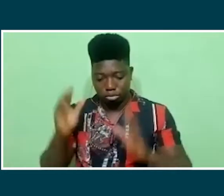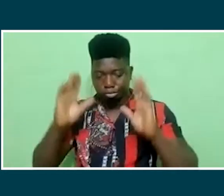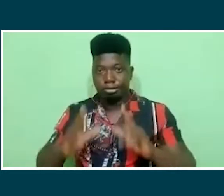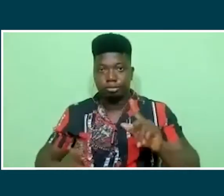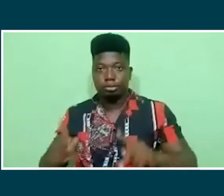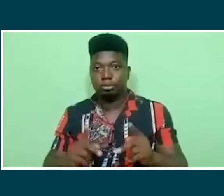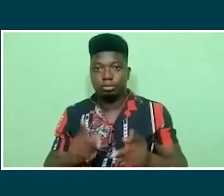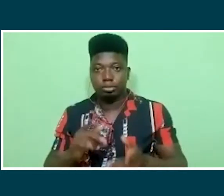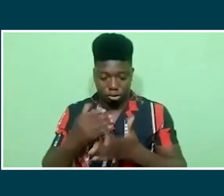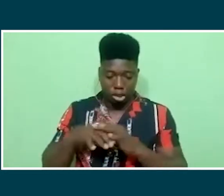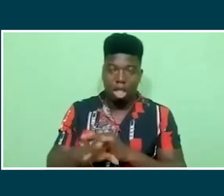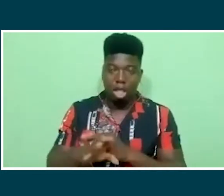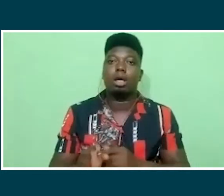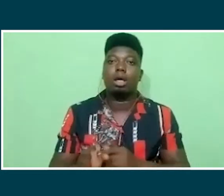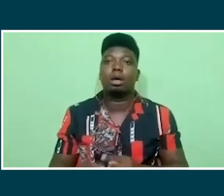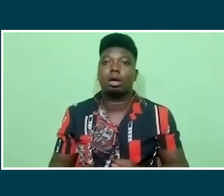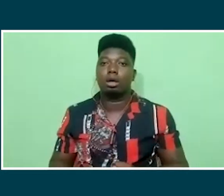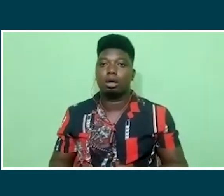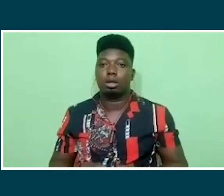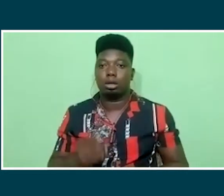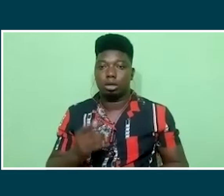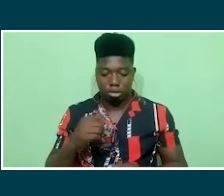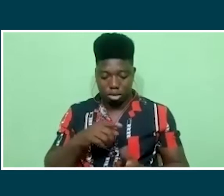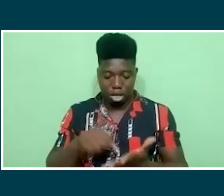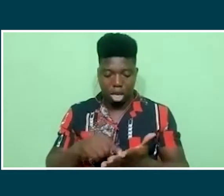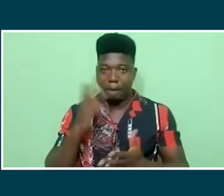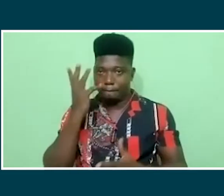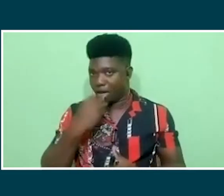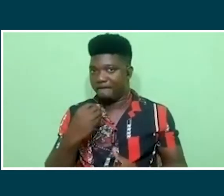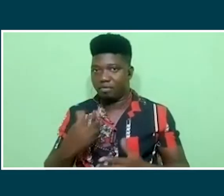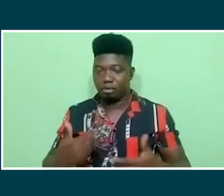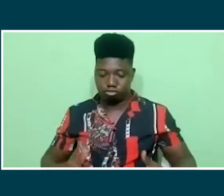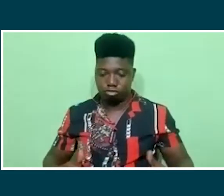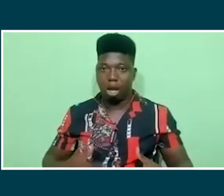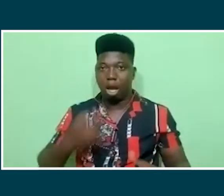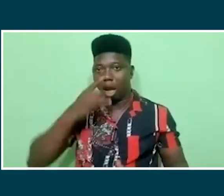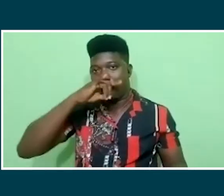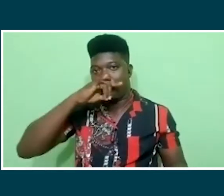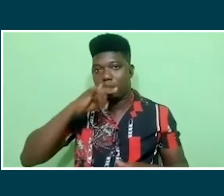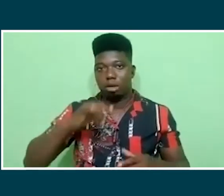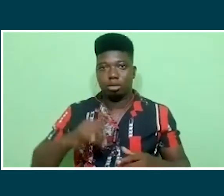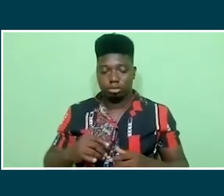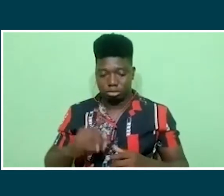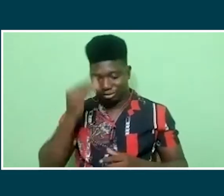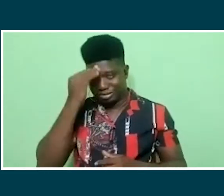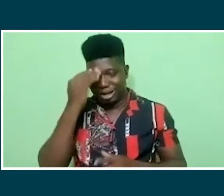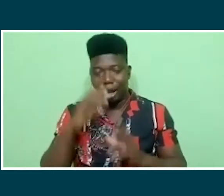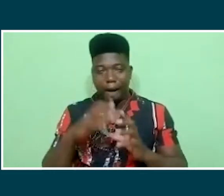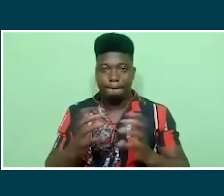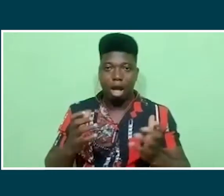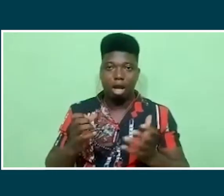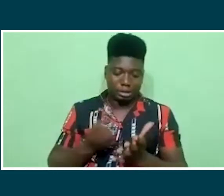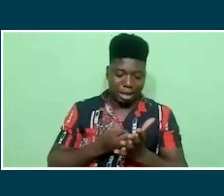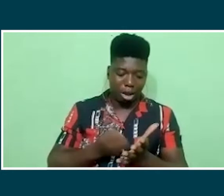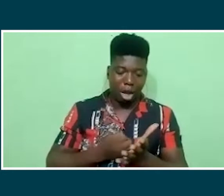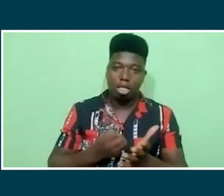intern, these beautiful young kids are exposed to so much economic depression and